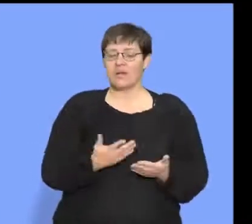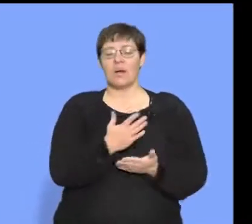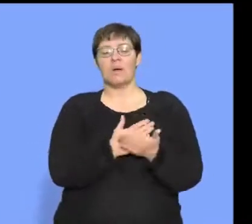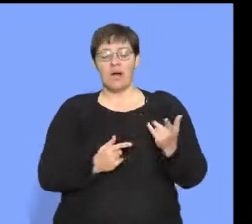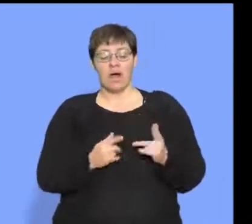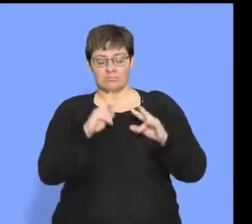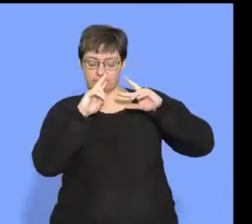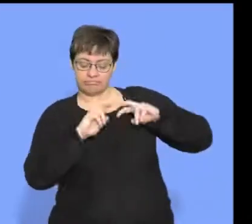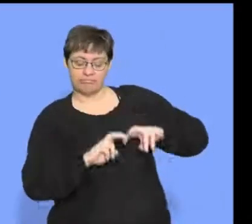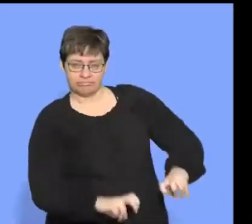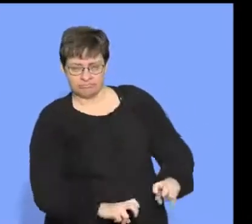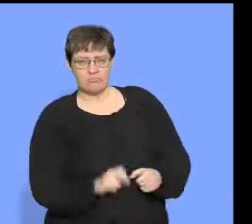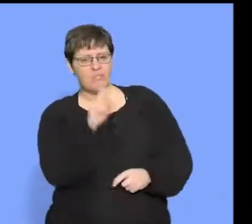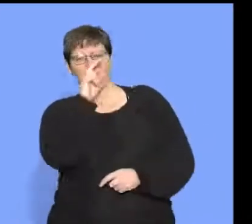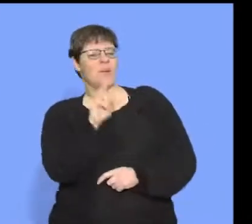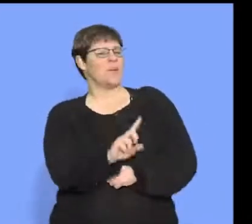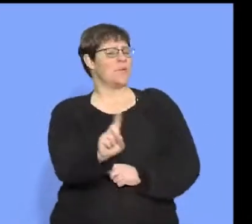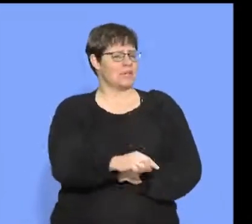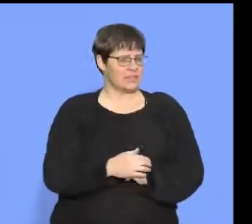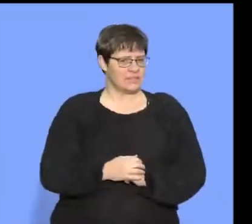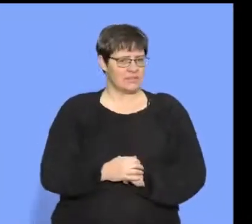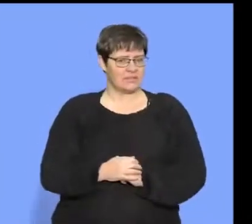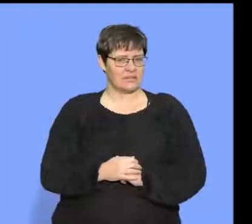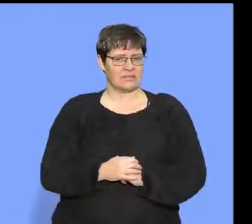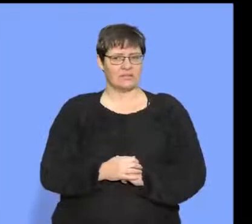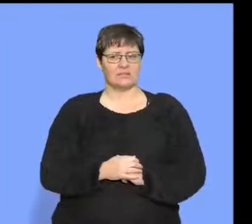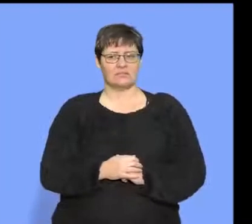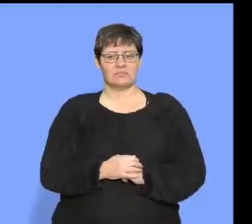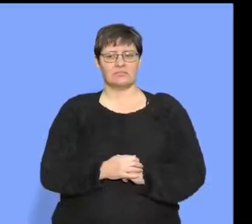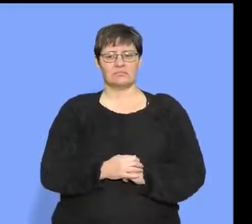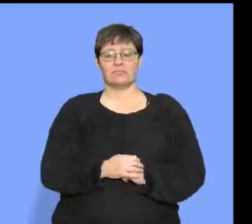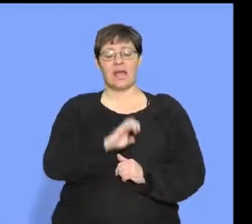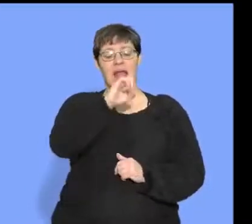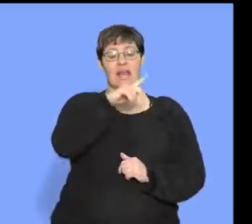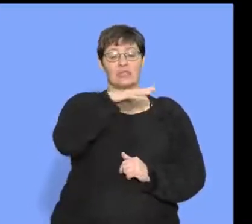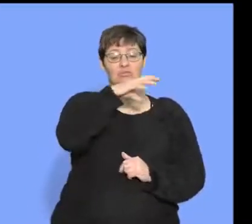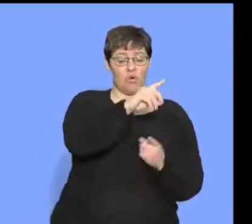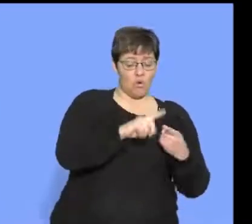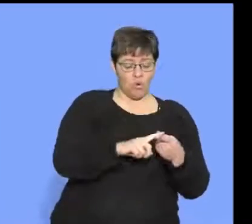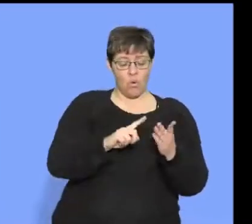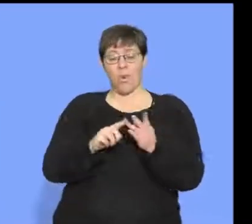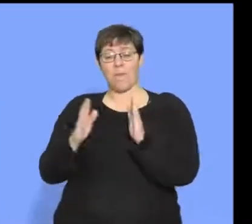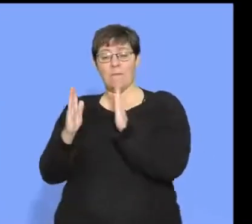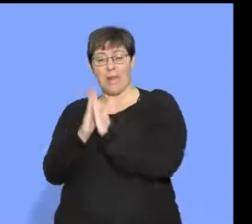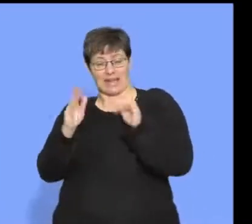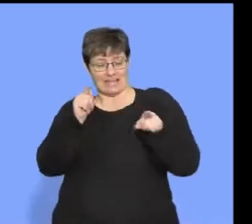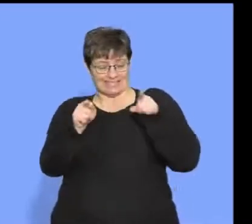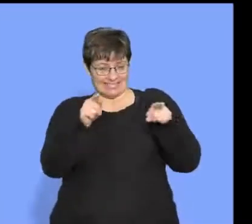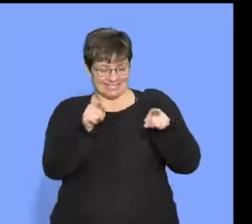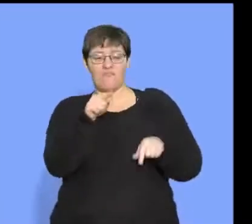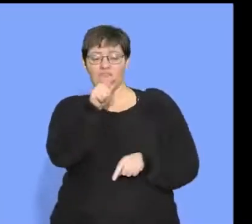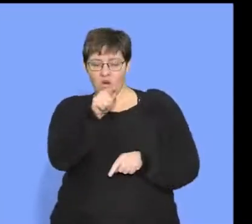Obviously, as part of our investigation, we're going to be looking at the electro and magnetic